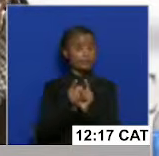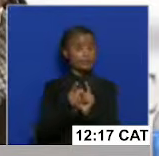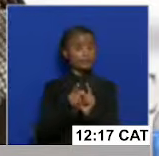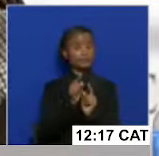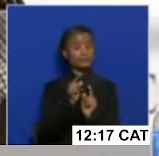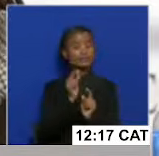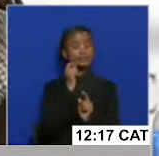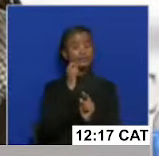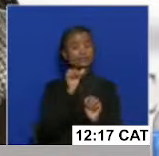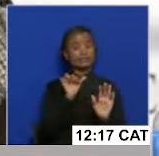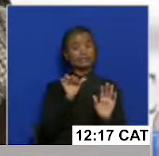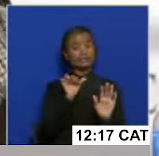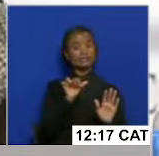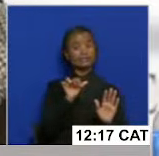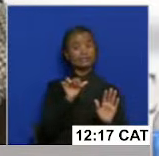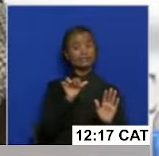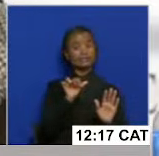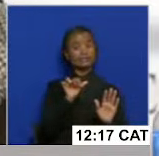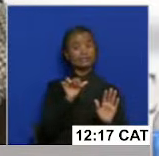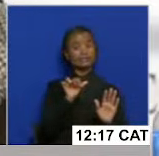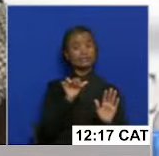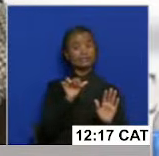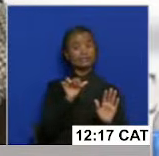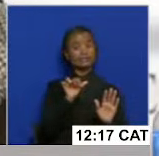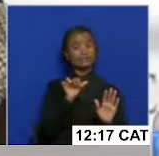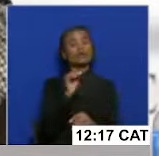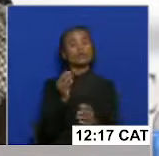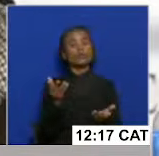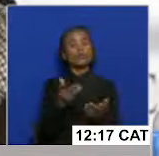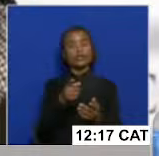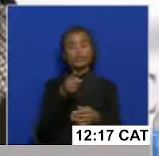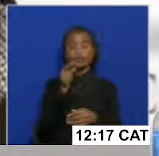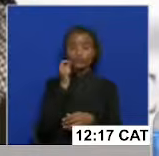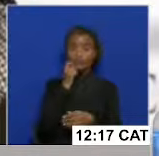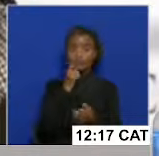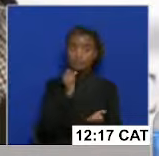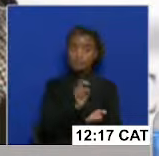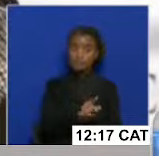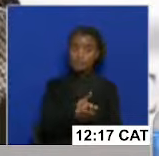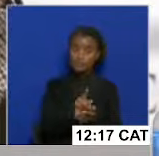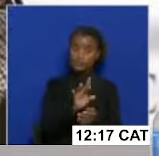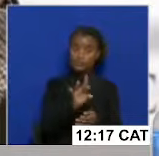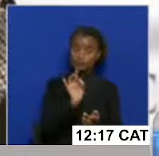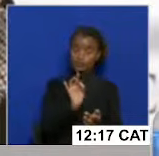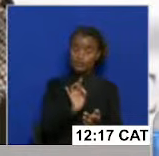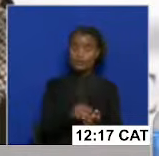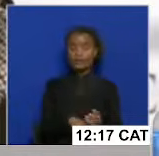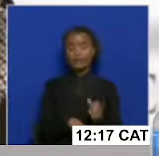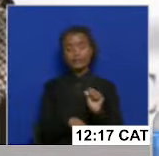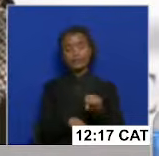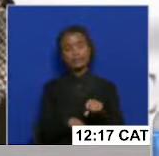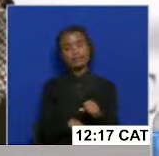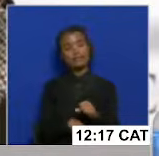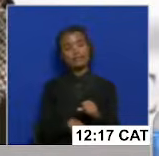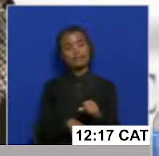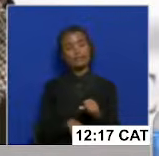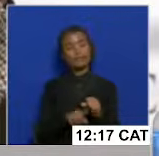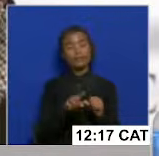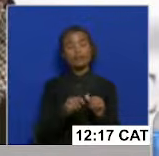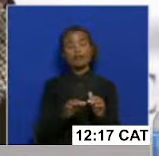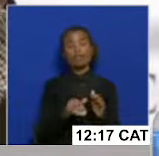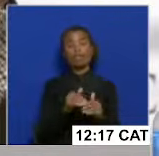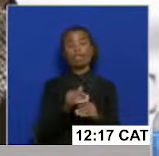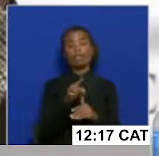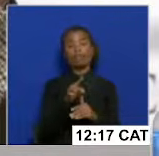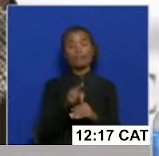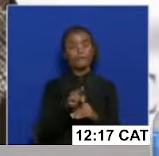choose, all right? Yes. If you, then there's the message you've just taken us through about Mr.